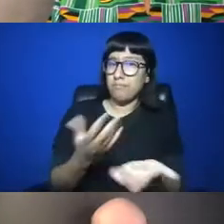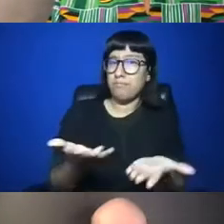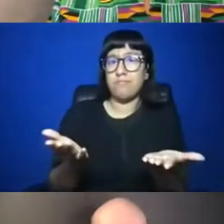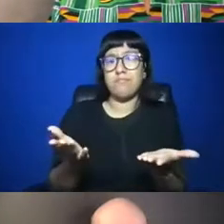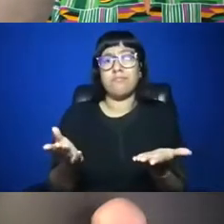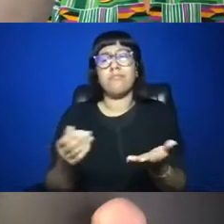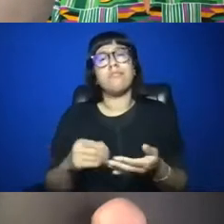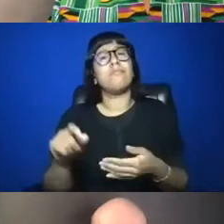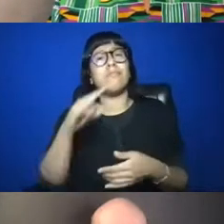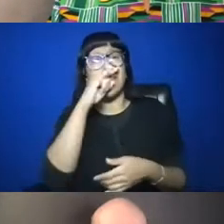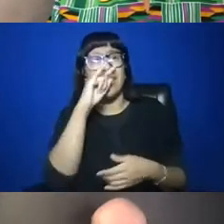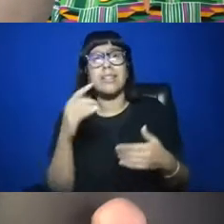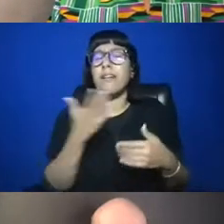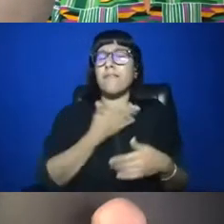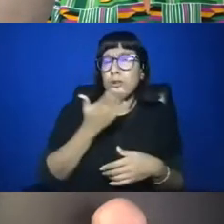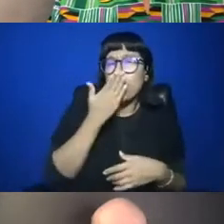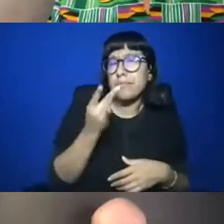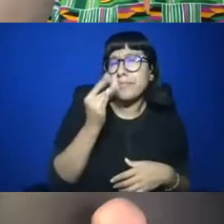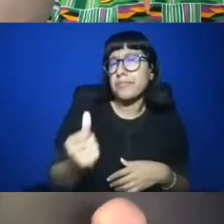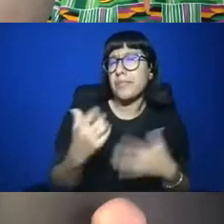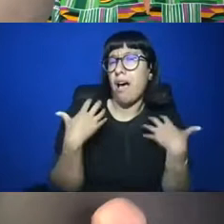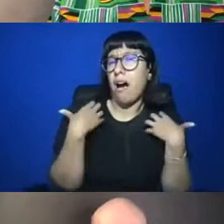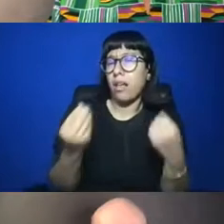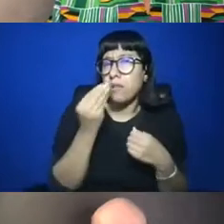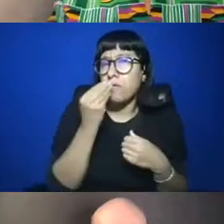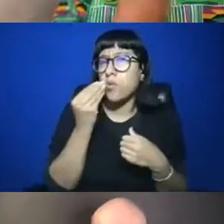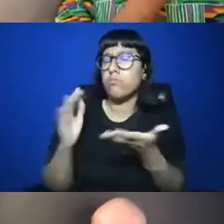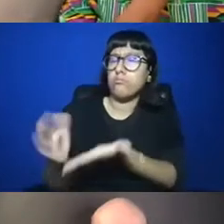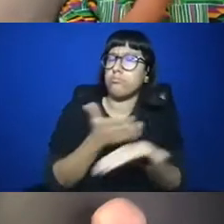having good food, healthy food, you know,